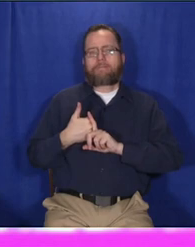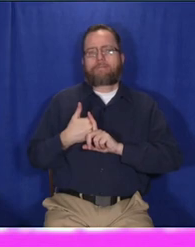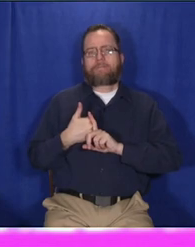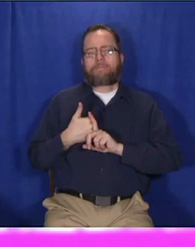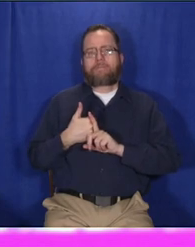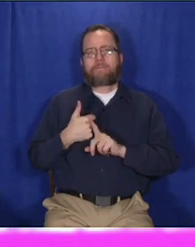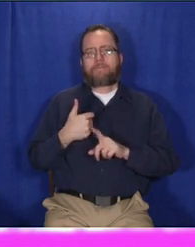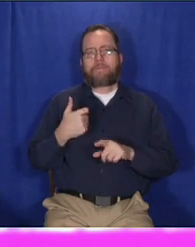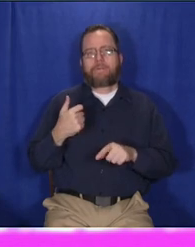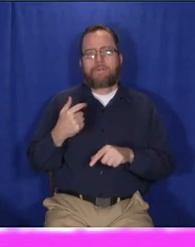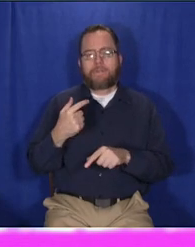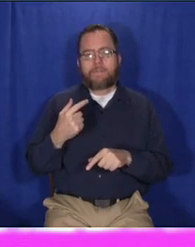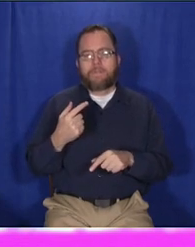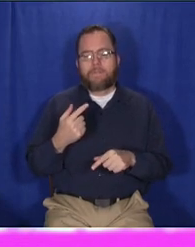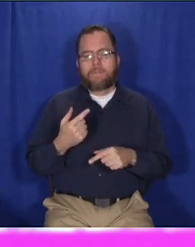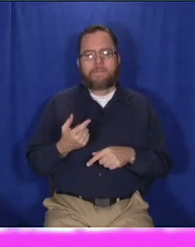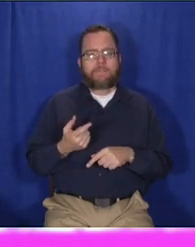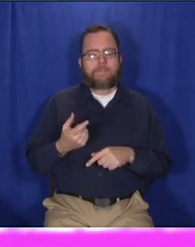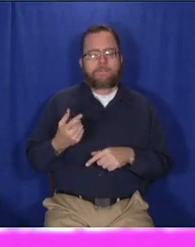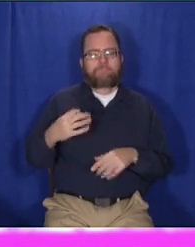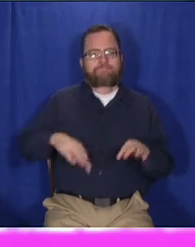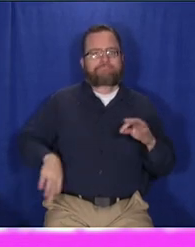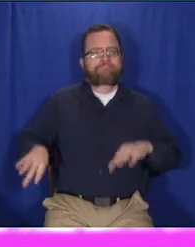their own net worth.